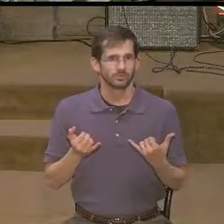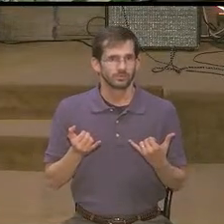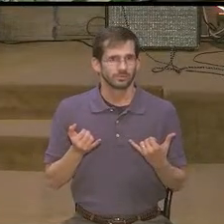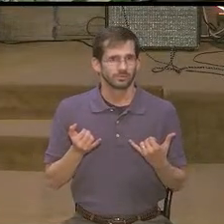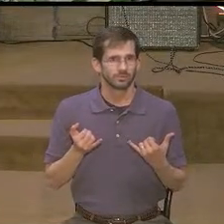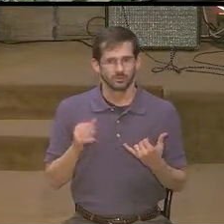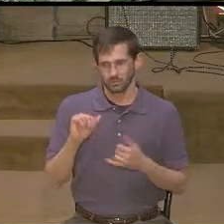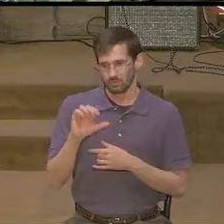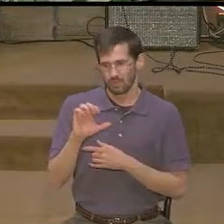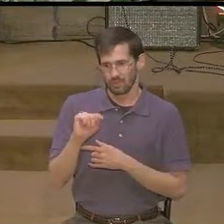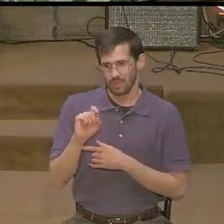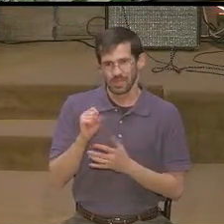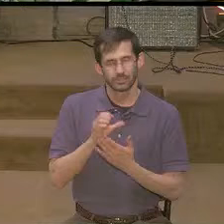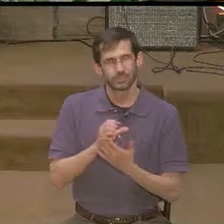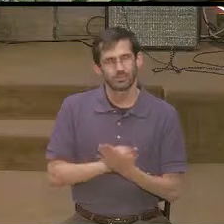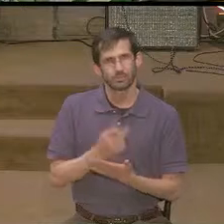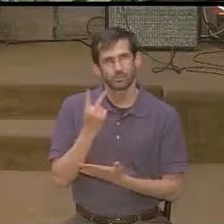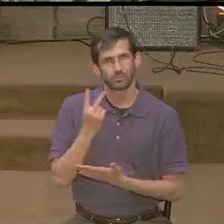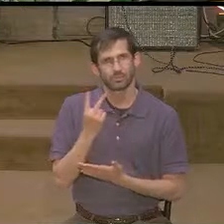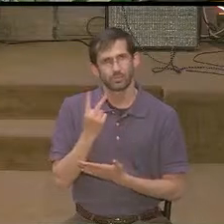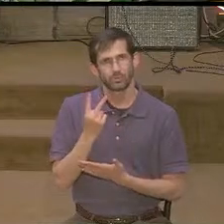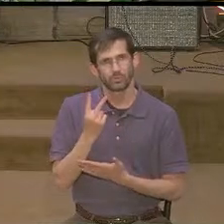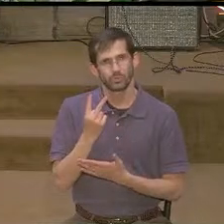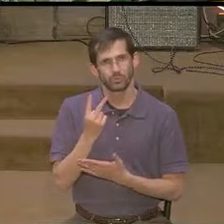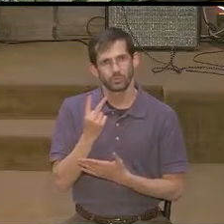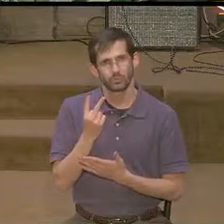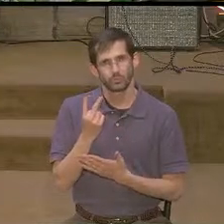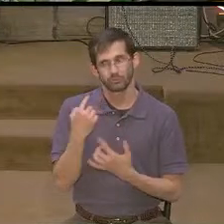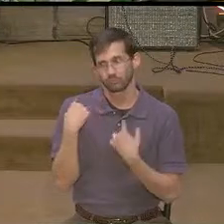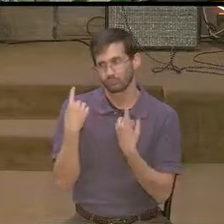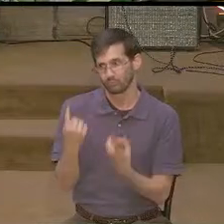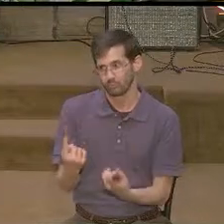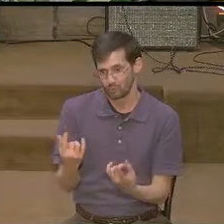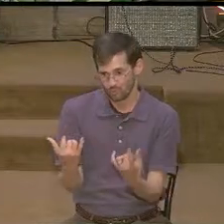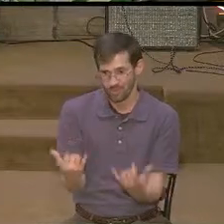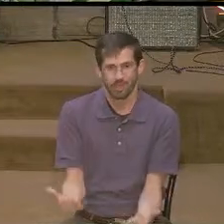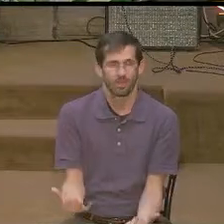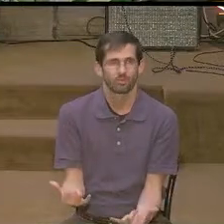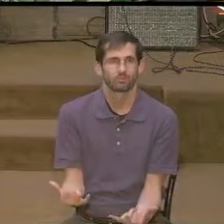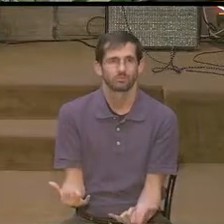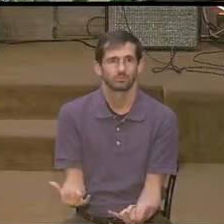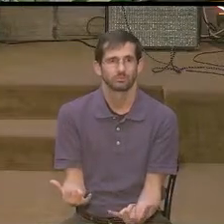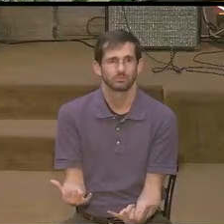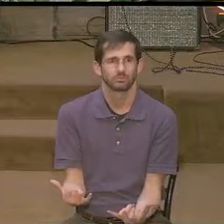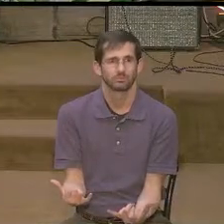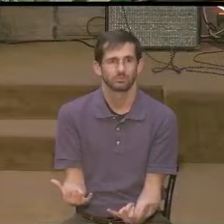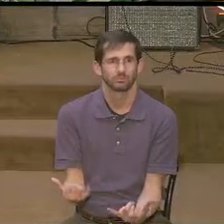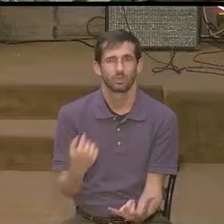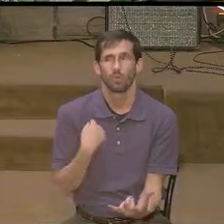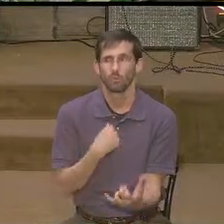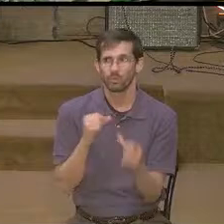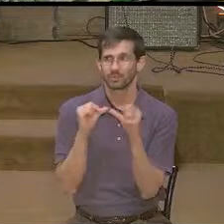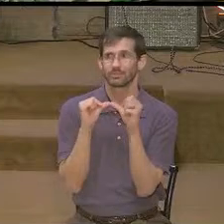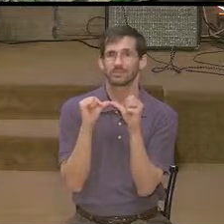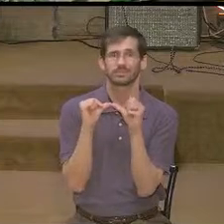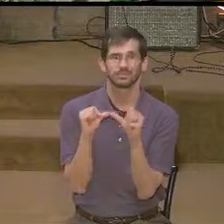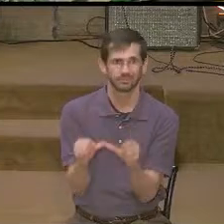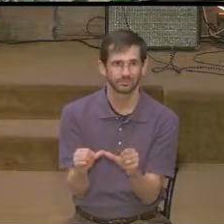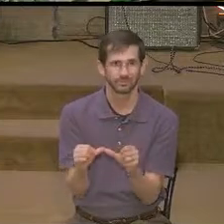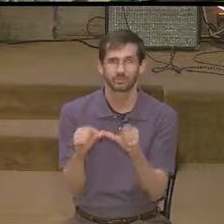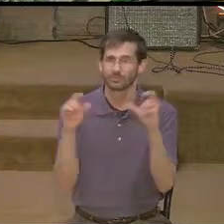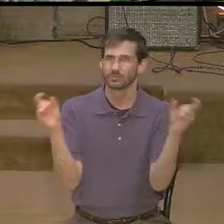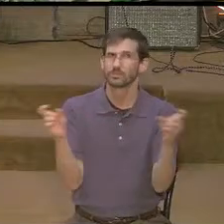from Acts chapter 2 until today, we are to continue in